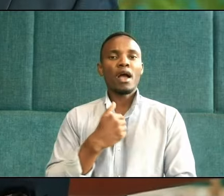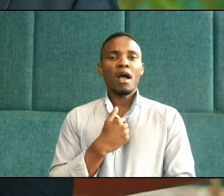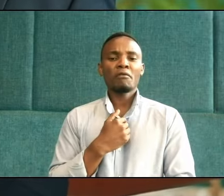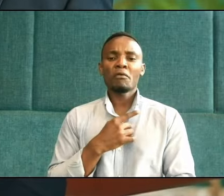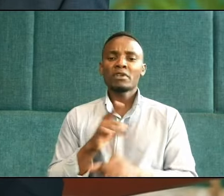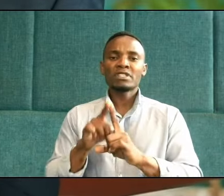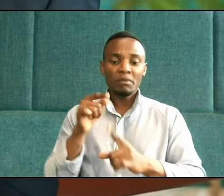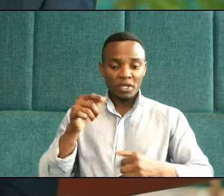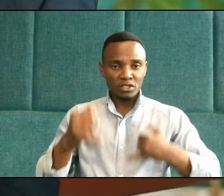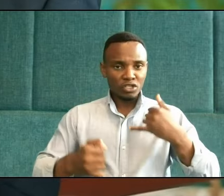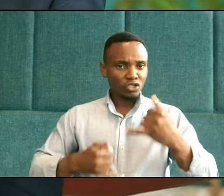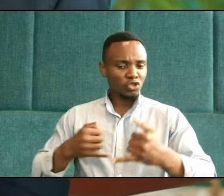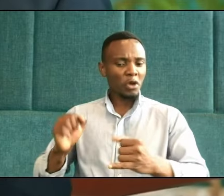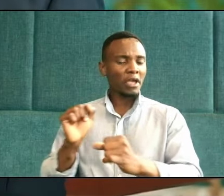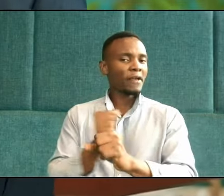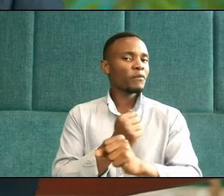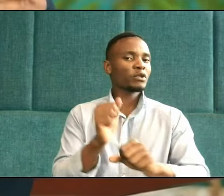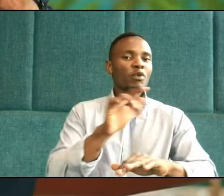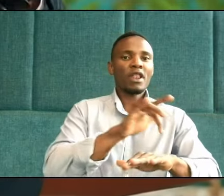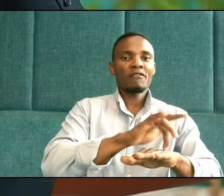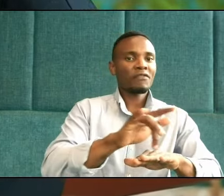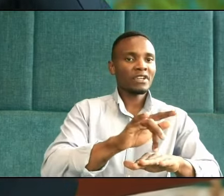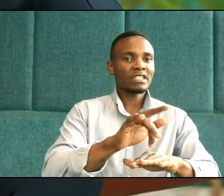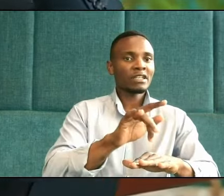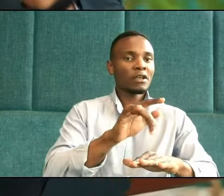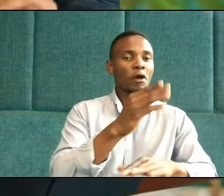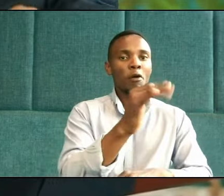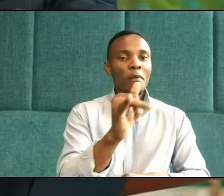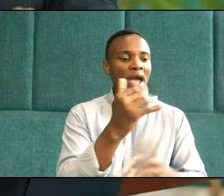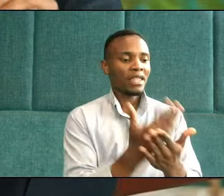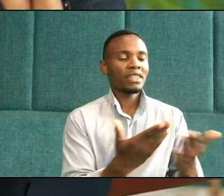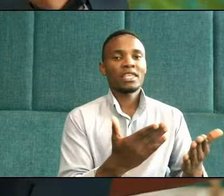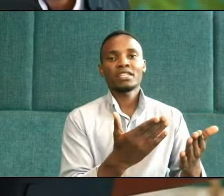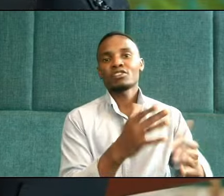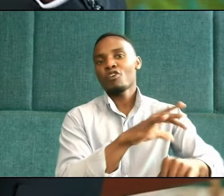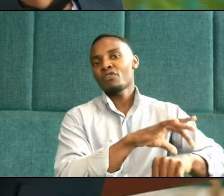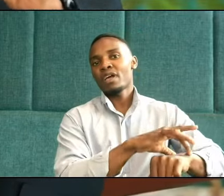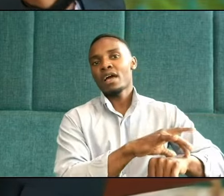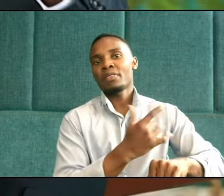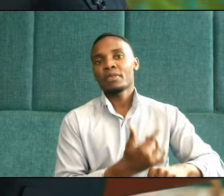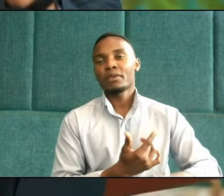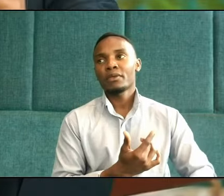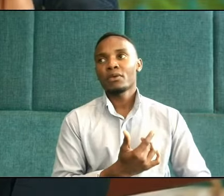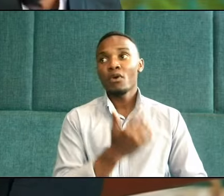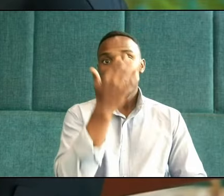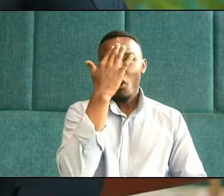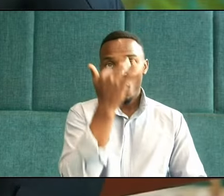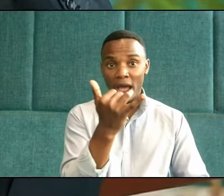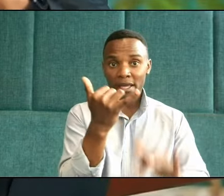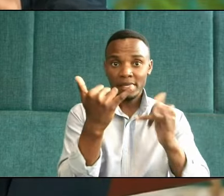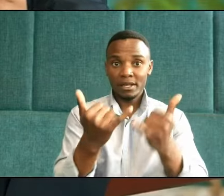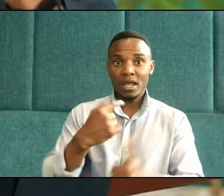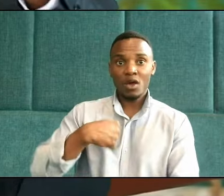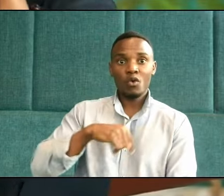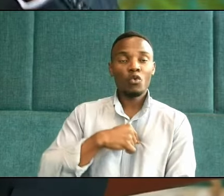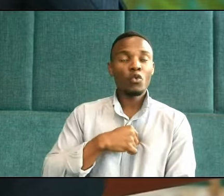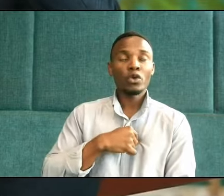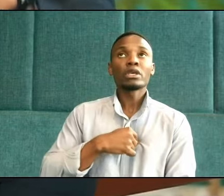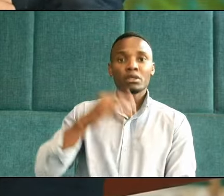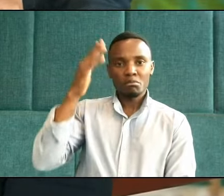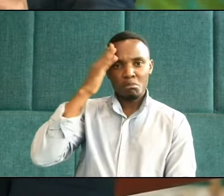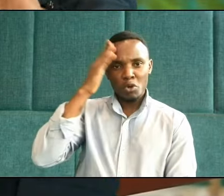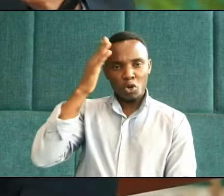affected by what is seen, because with the unseen eyes, we see what is our spiritual,